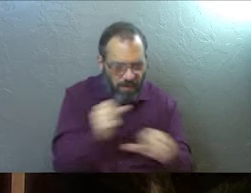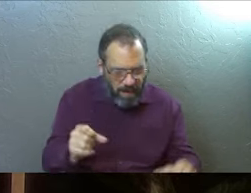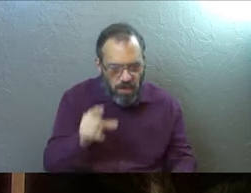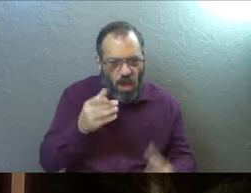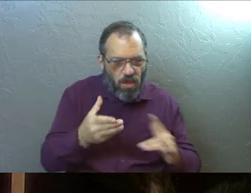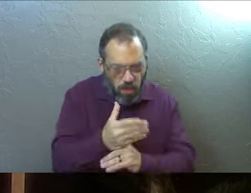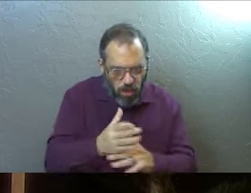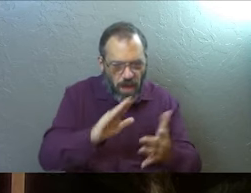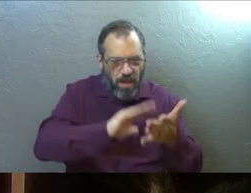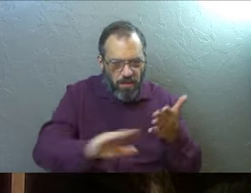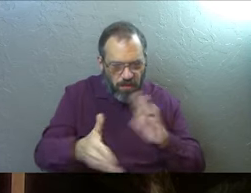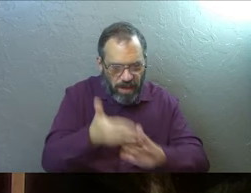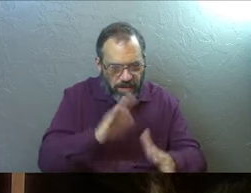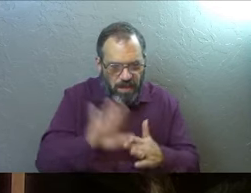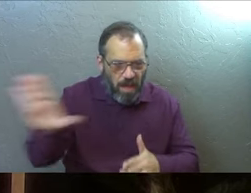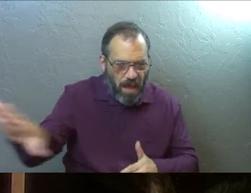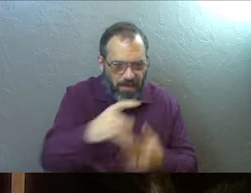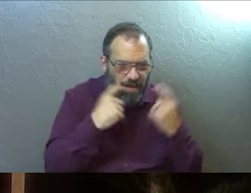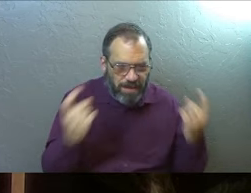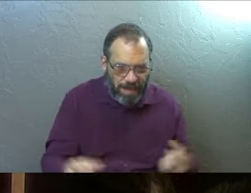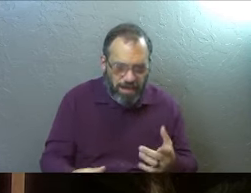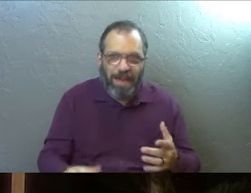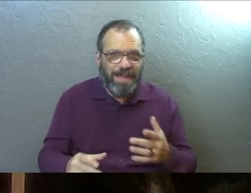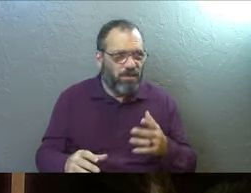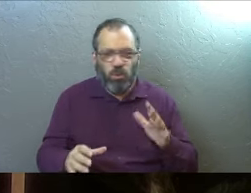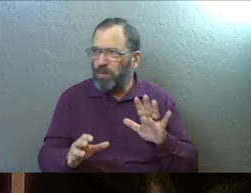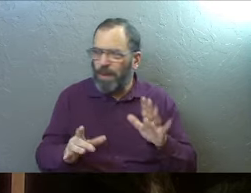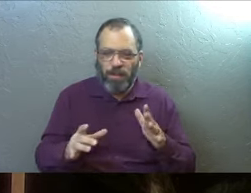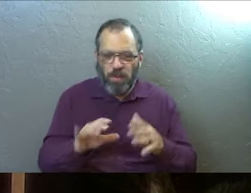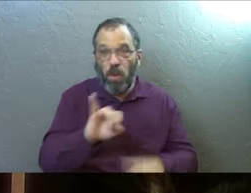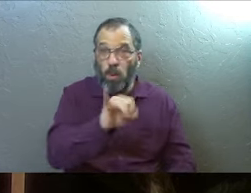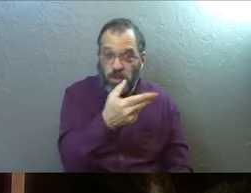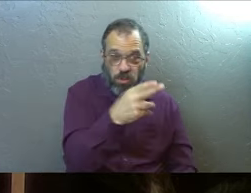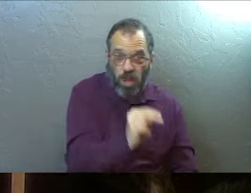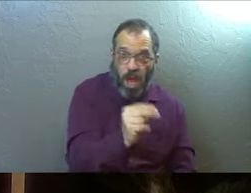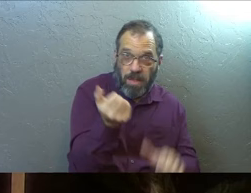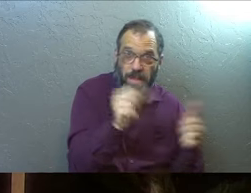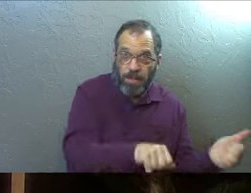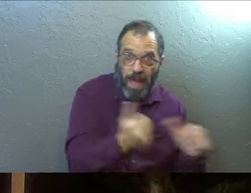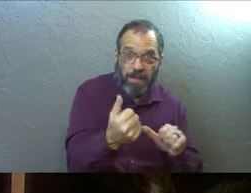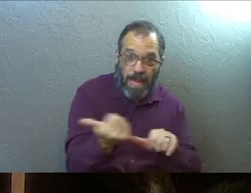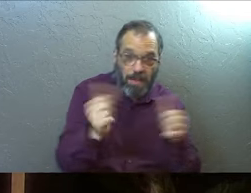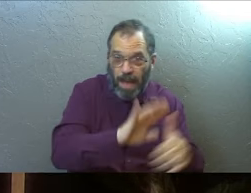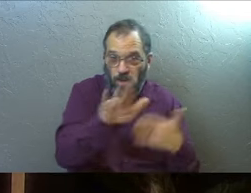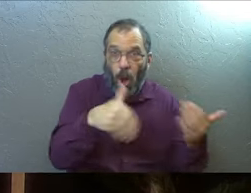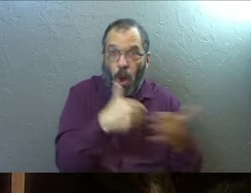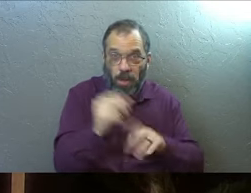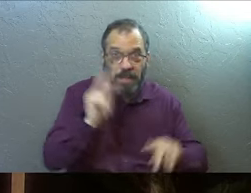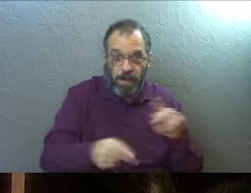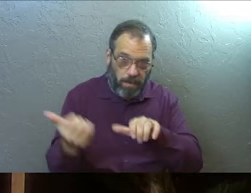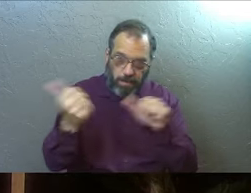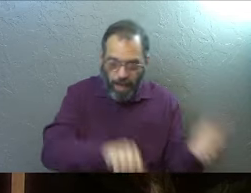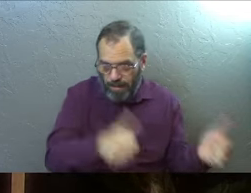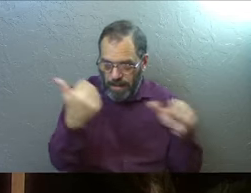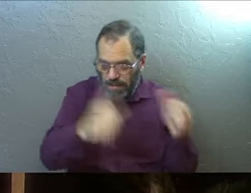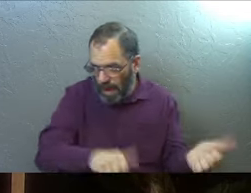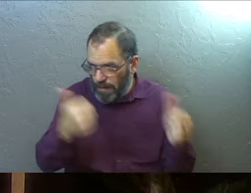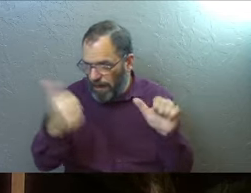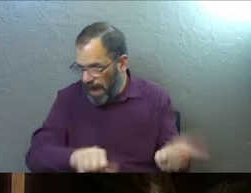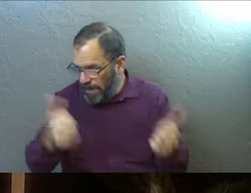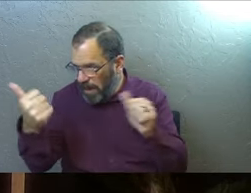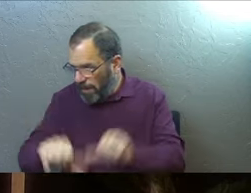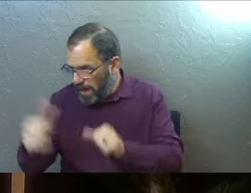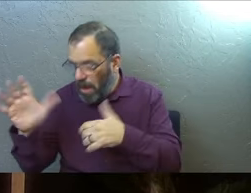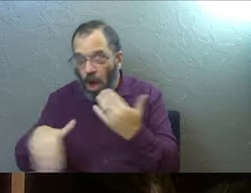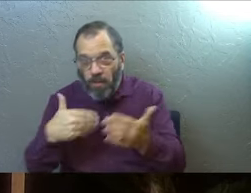salvation through the forgiveness of their sins. I just got a couple little things. So John the Baptist, right? He baptizes all these people. He's getting them